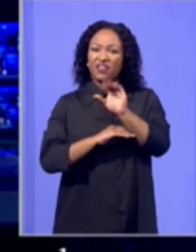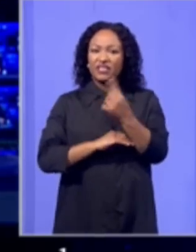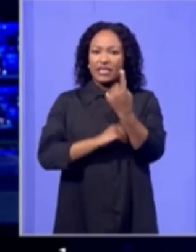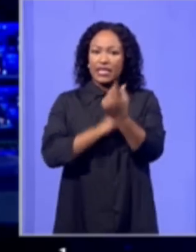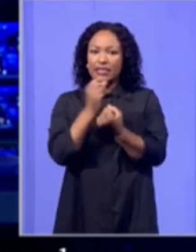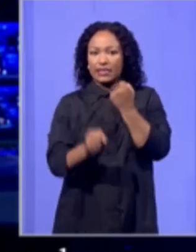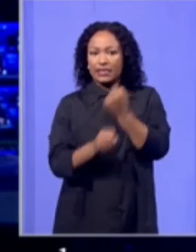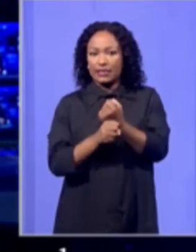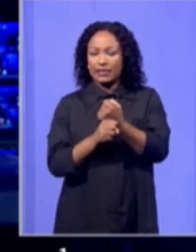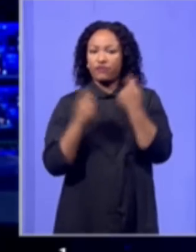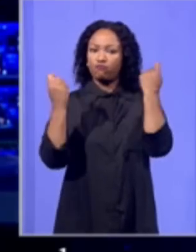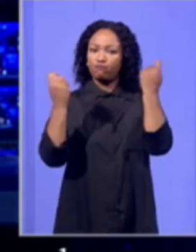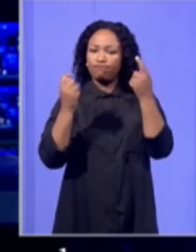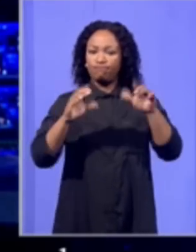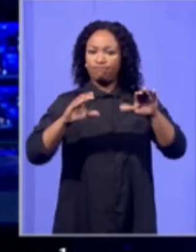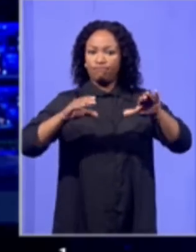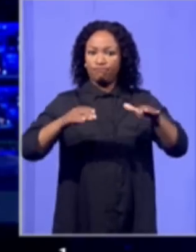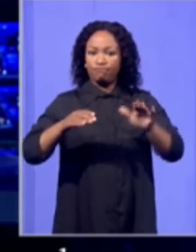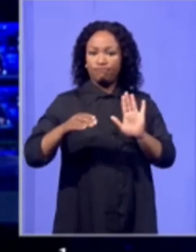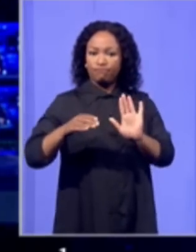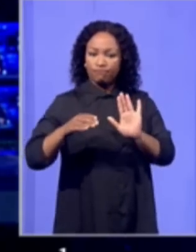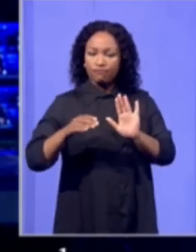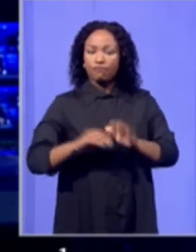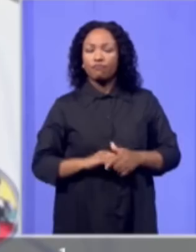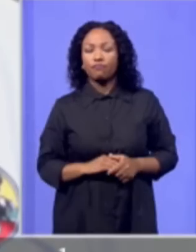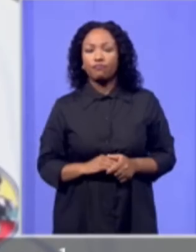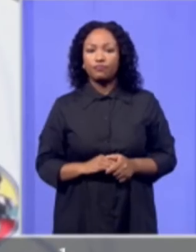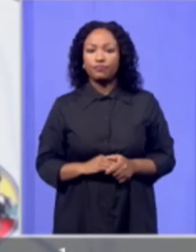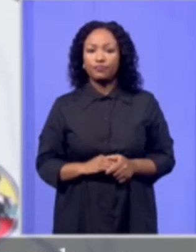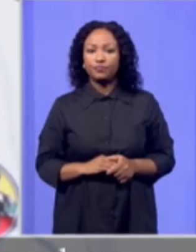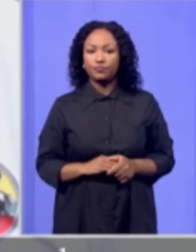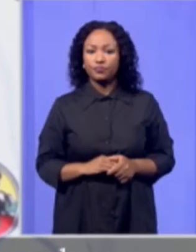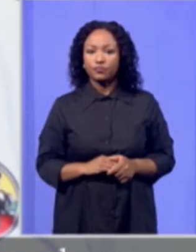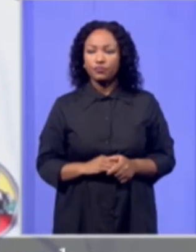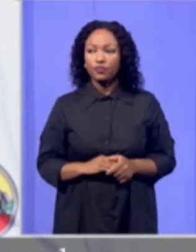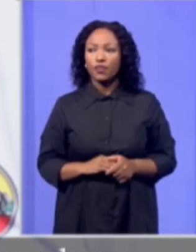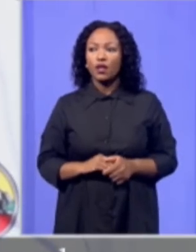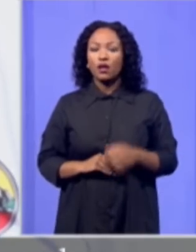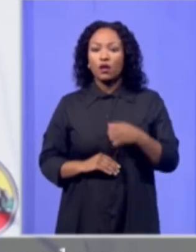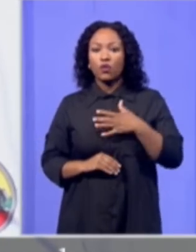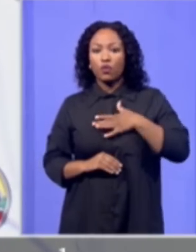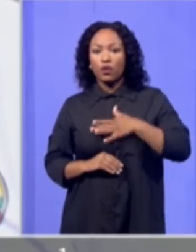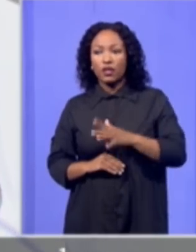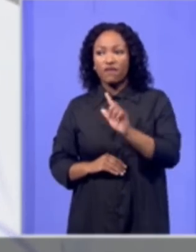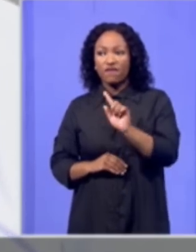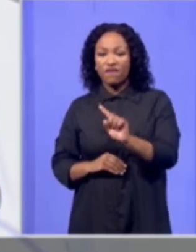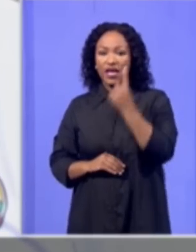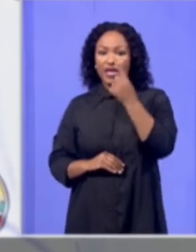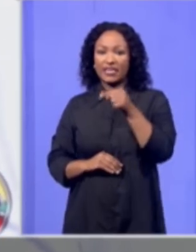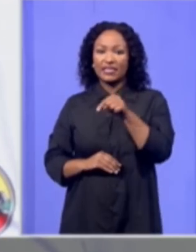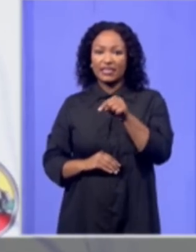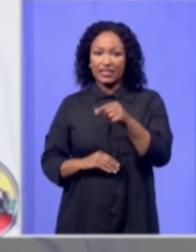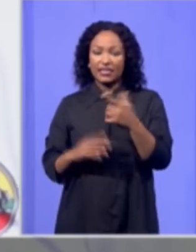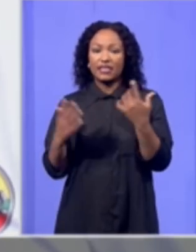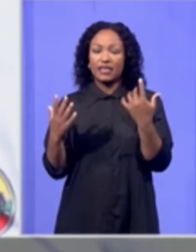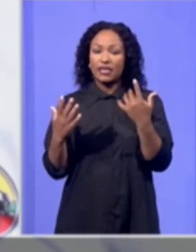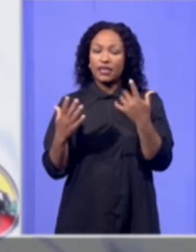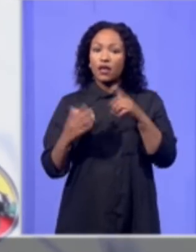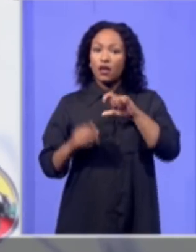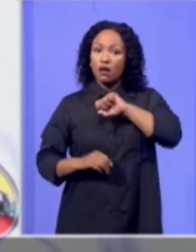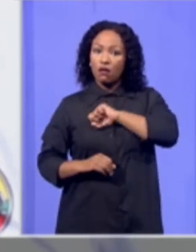lekoko le tlhamilwe. We want to first of all send our well wishes to our comrades from Gauteng who